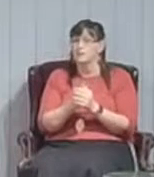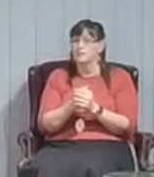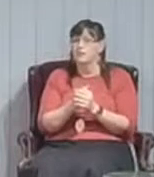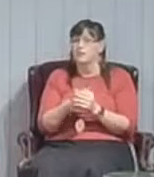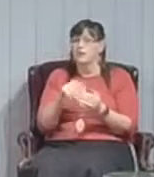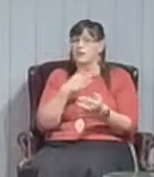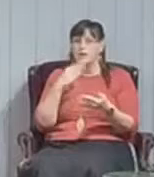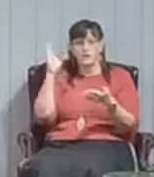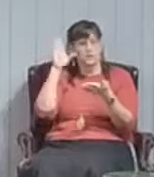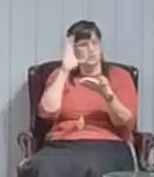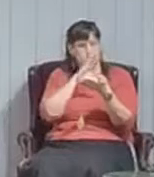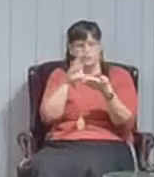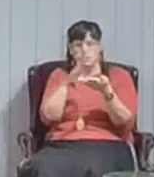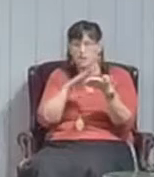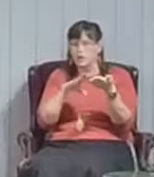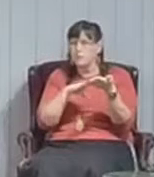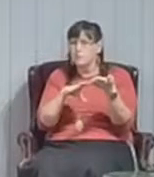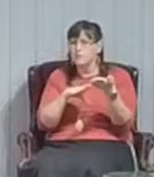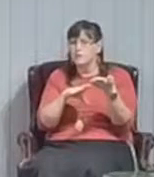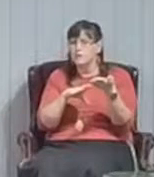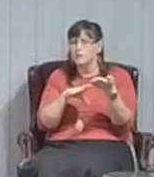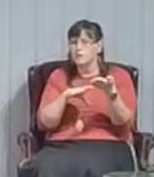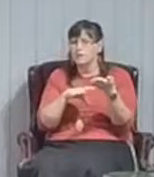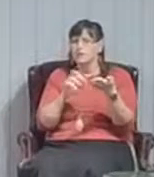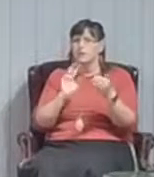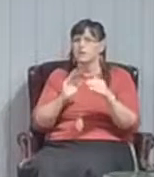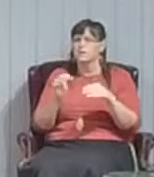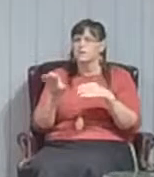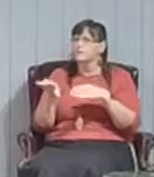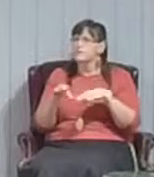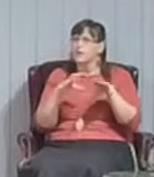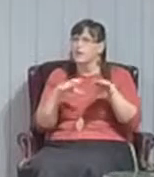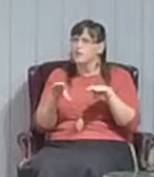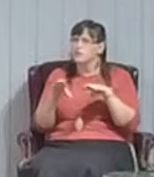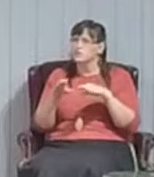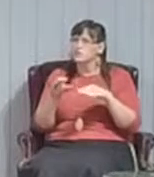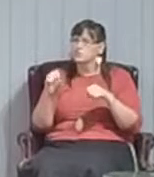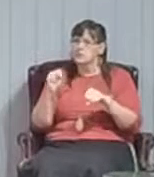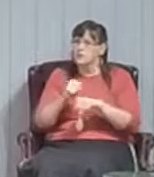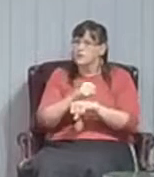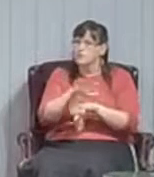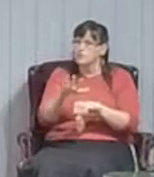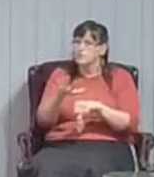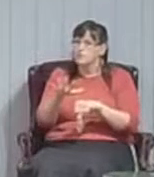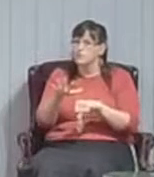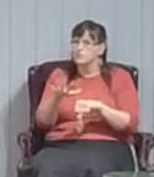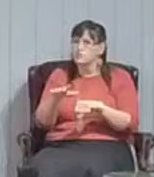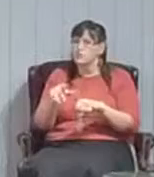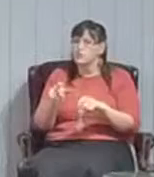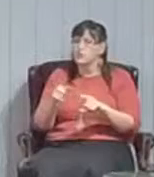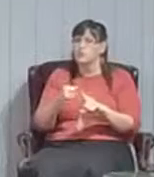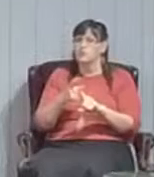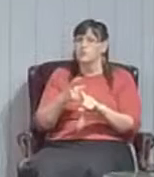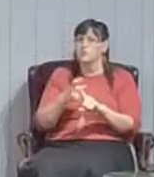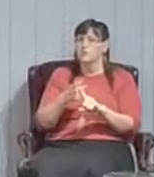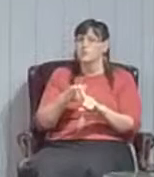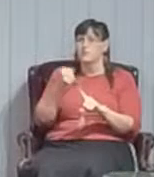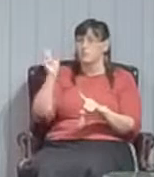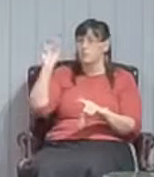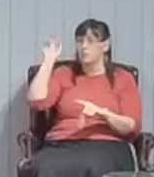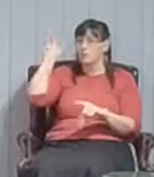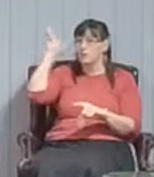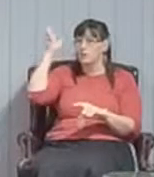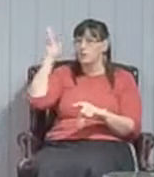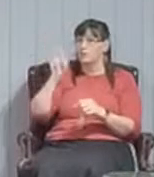and examine whether these actions in us may be prompted of the devil. It